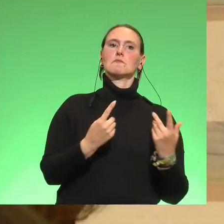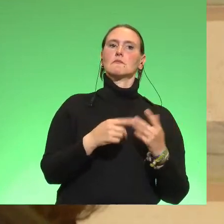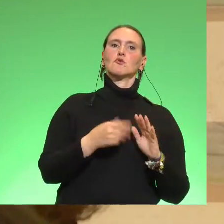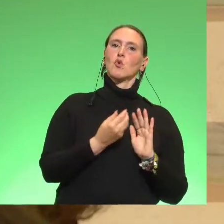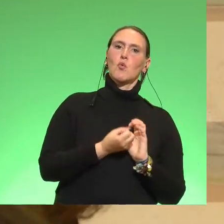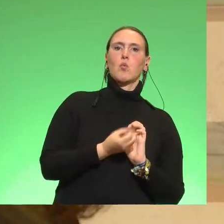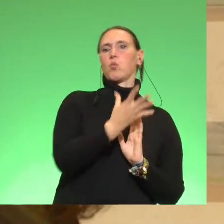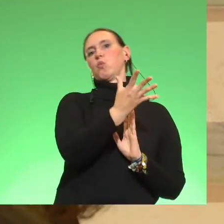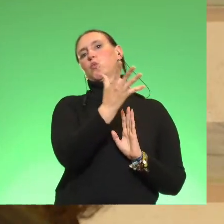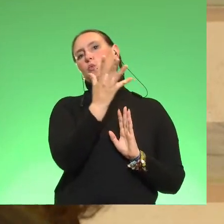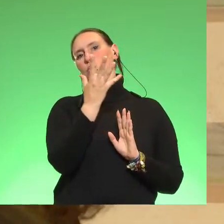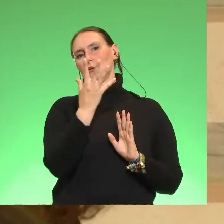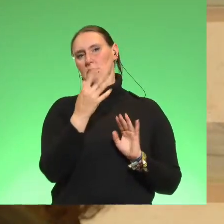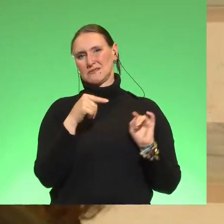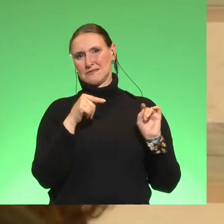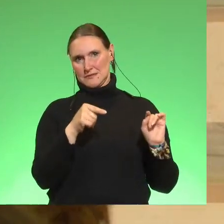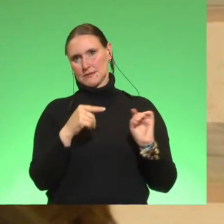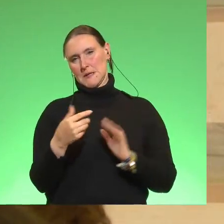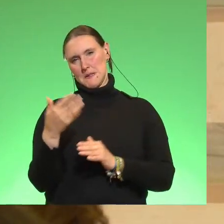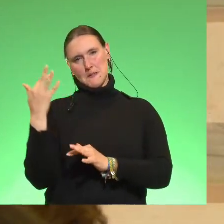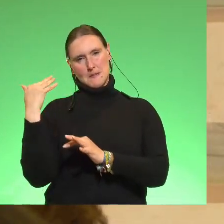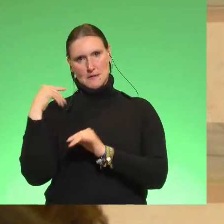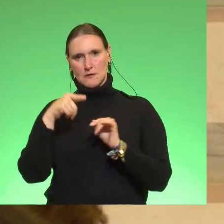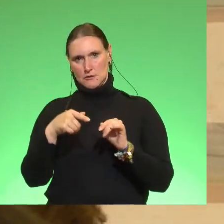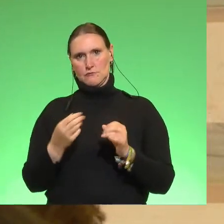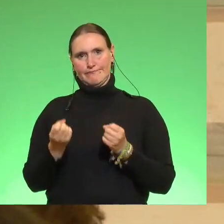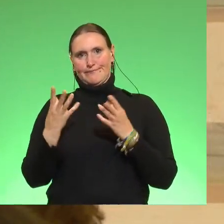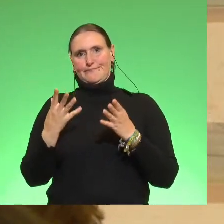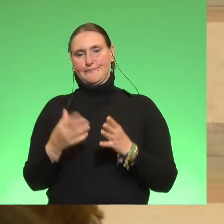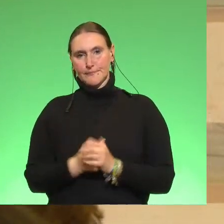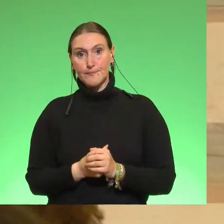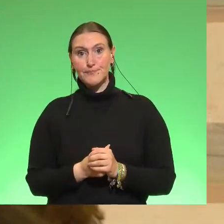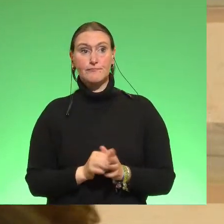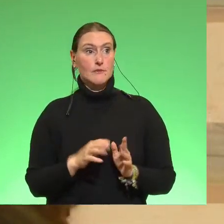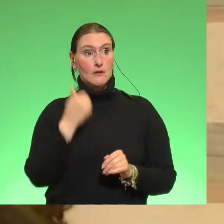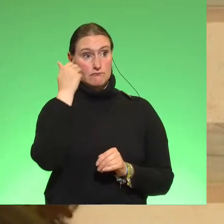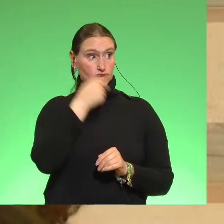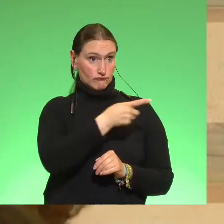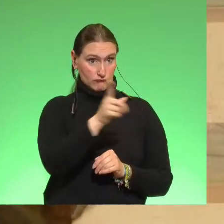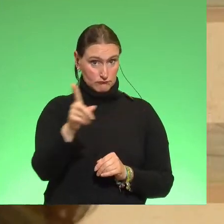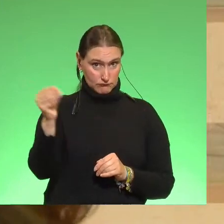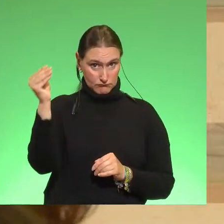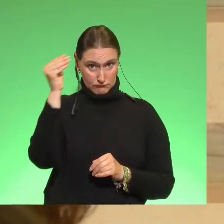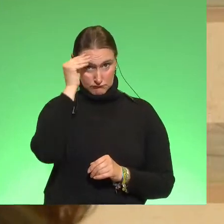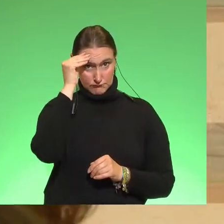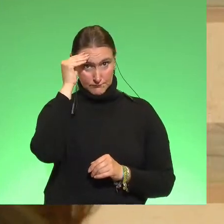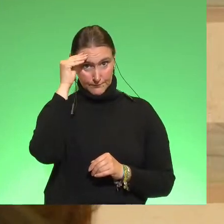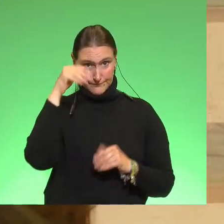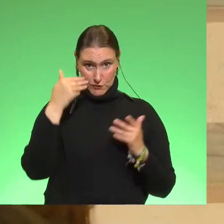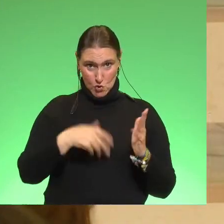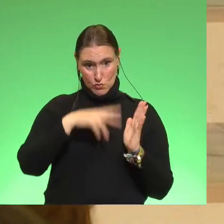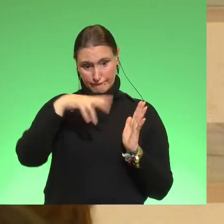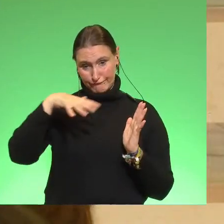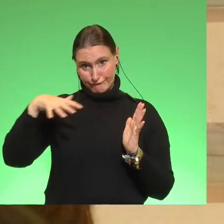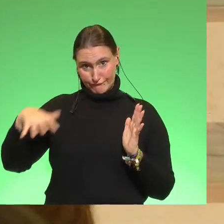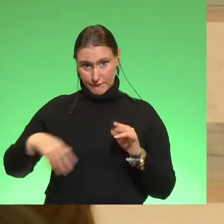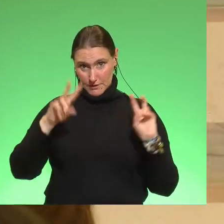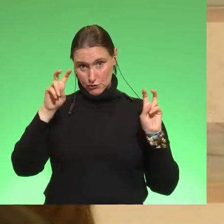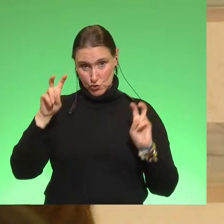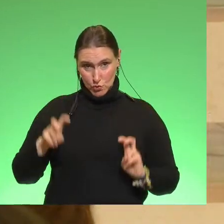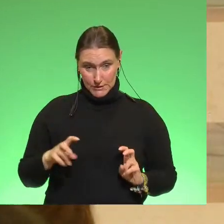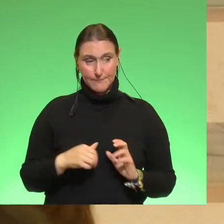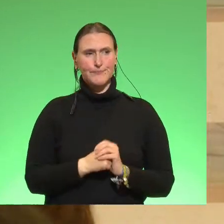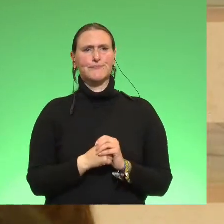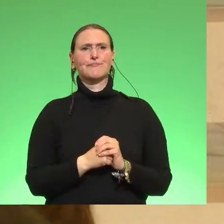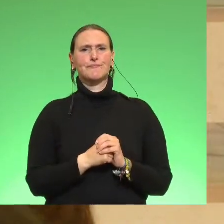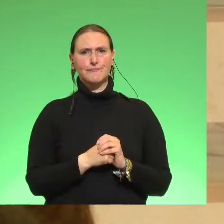So that's kind of like a bit of context. Please take it with you in thinking about the rest